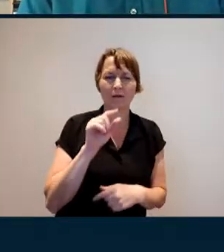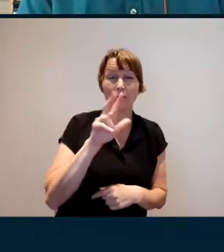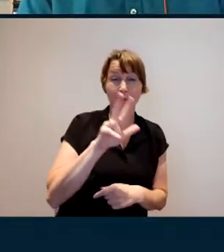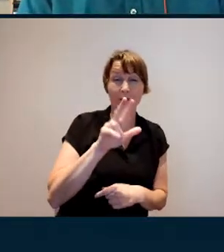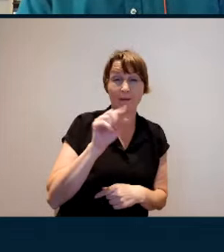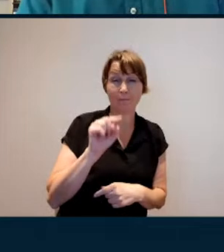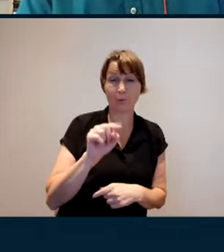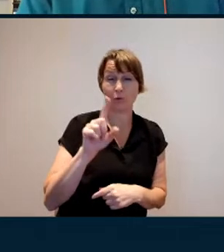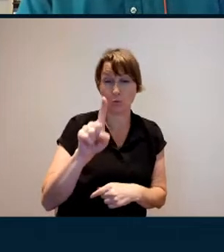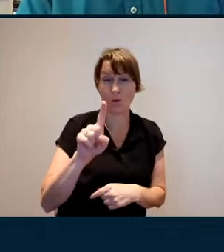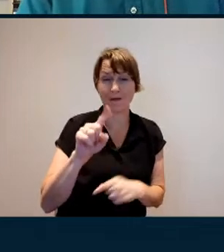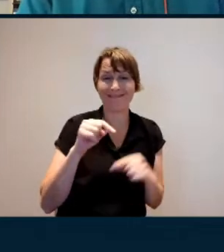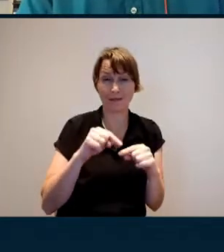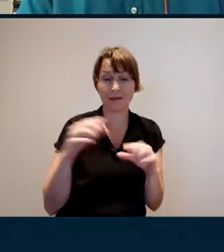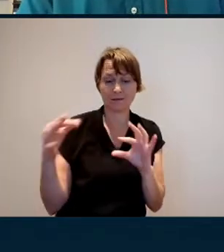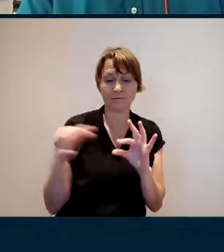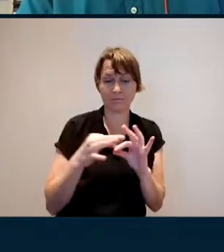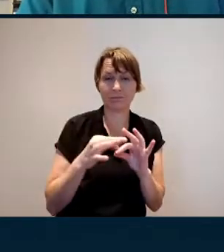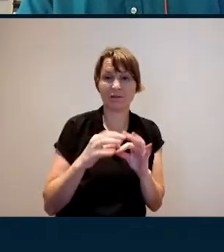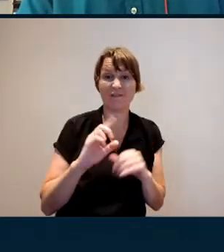running locally.